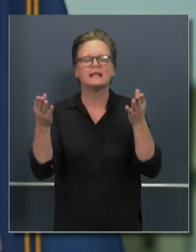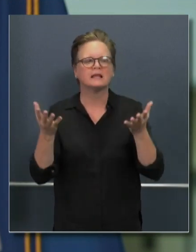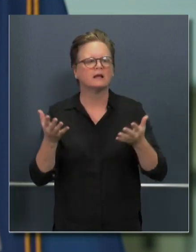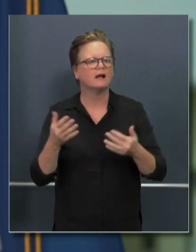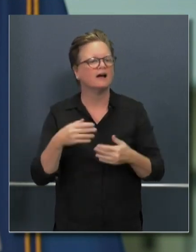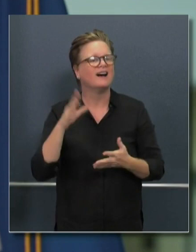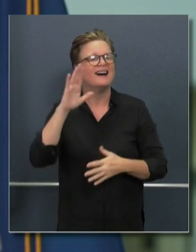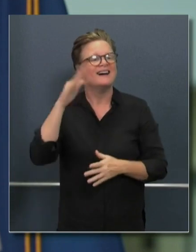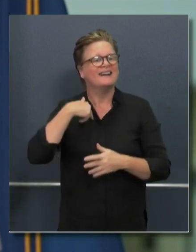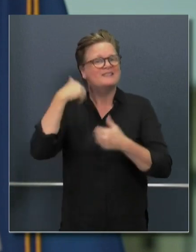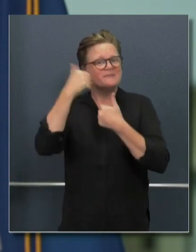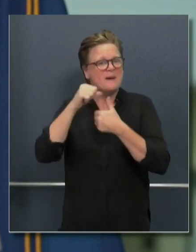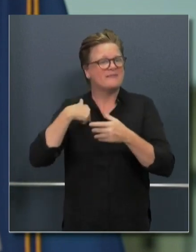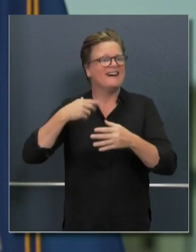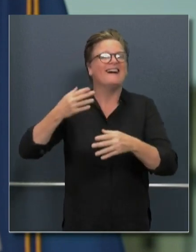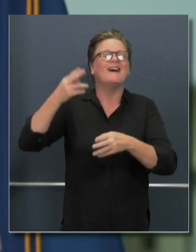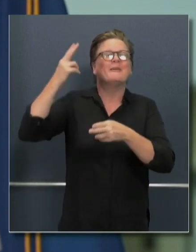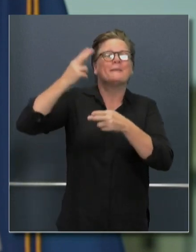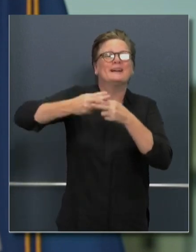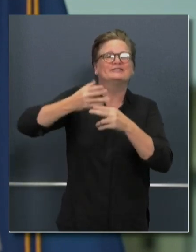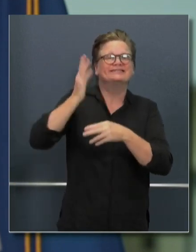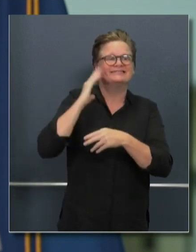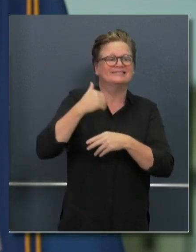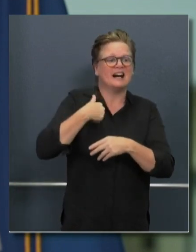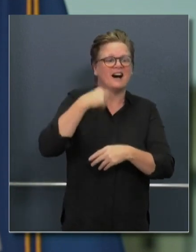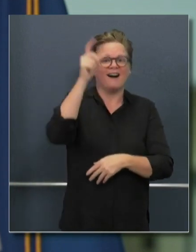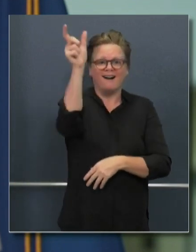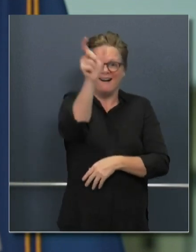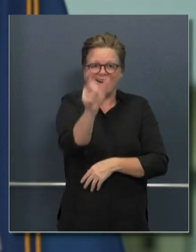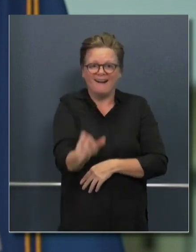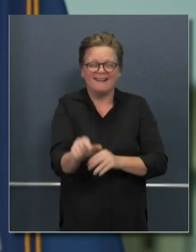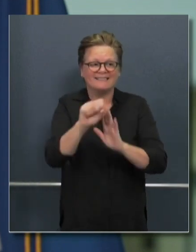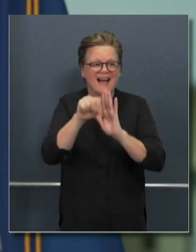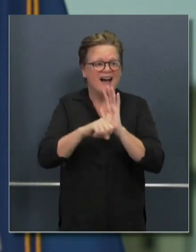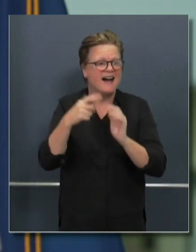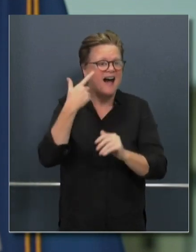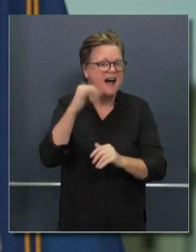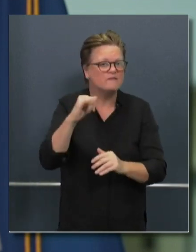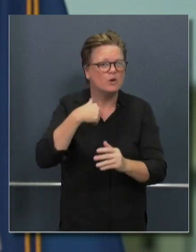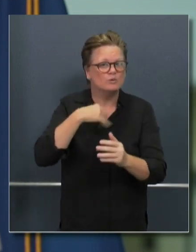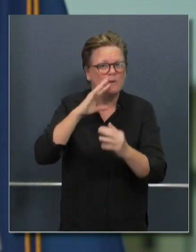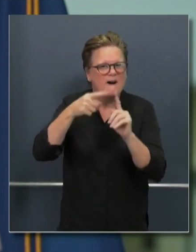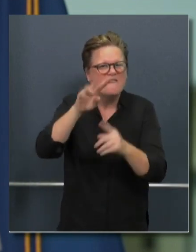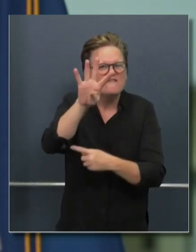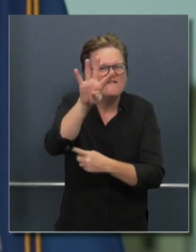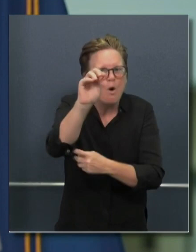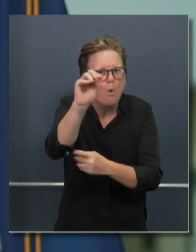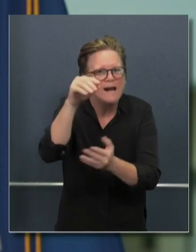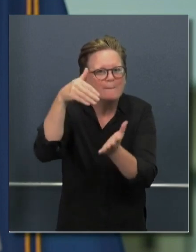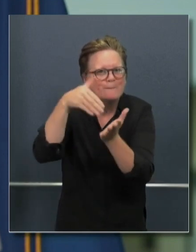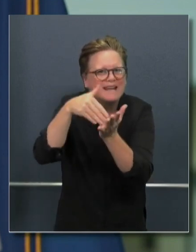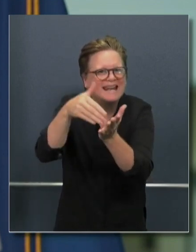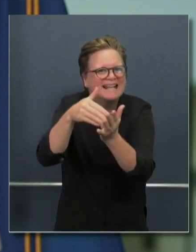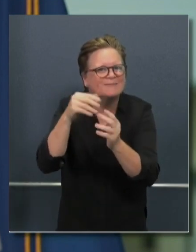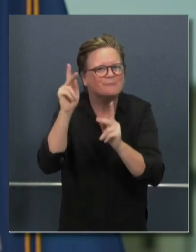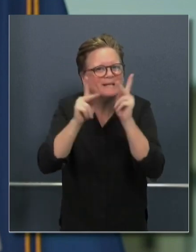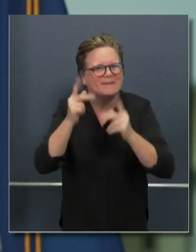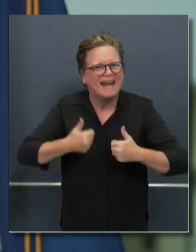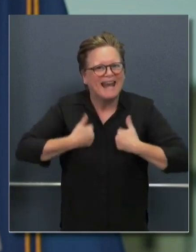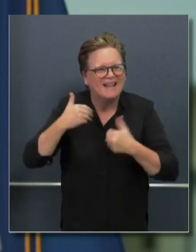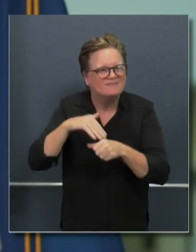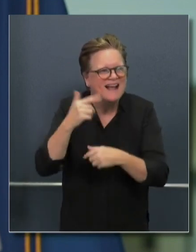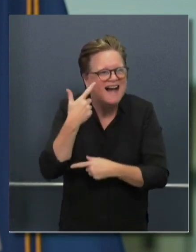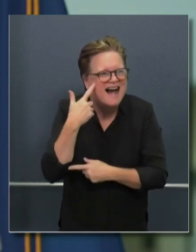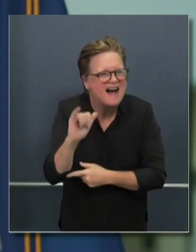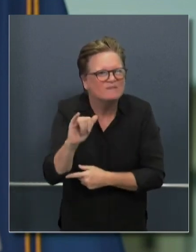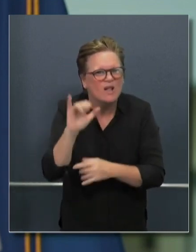is a big challenge to move 40 million souls in the right direction. We were able to do that going in, and we saved lives. And I'm very